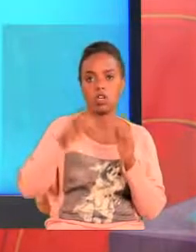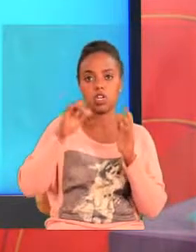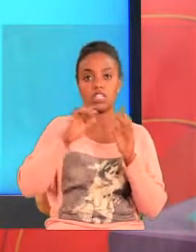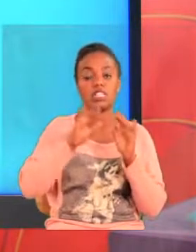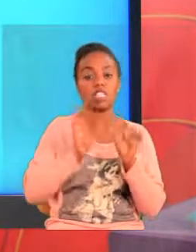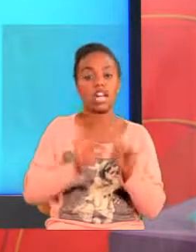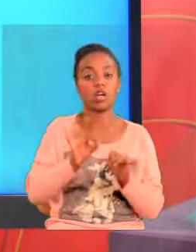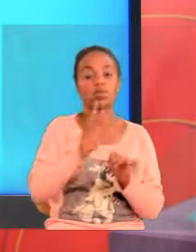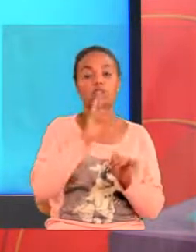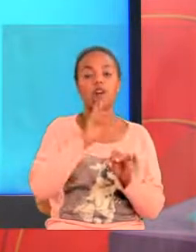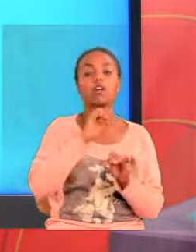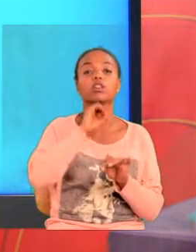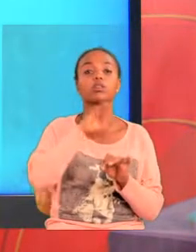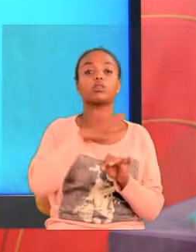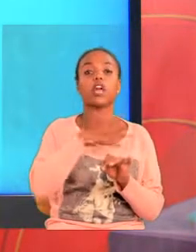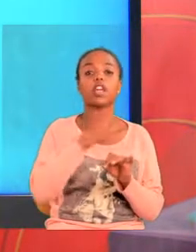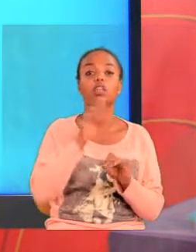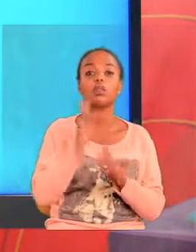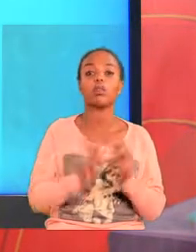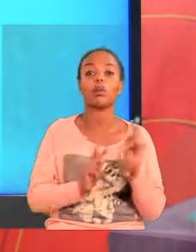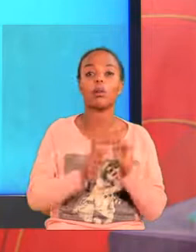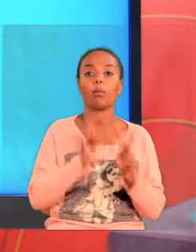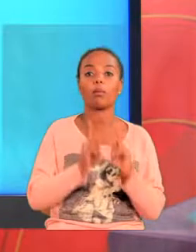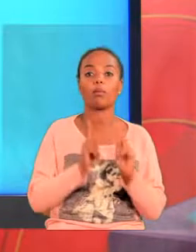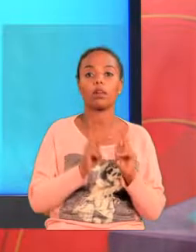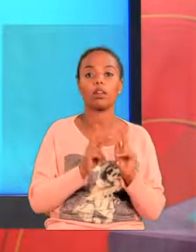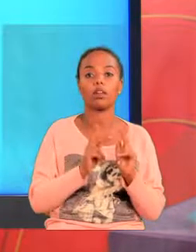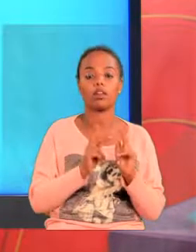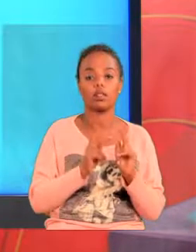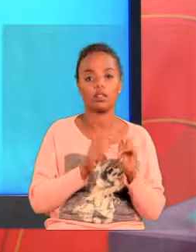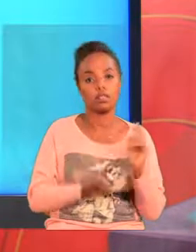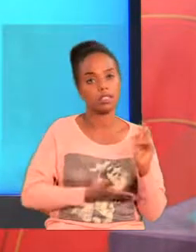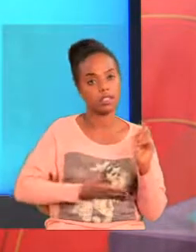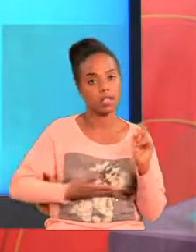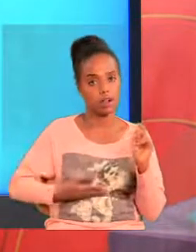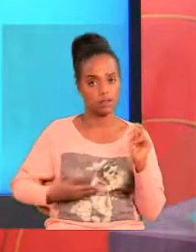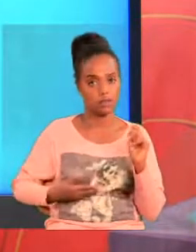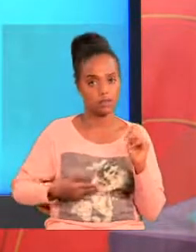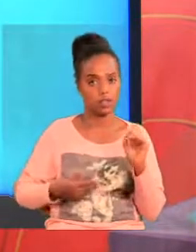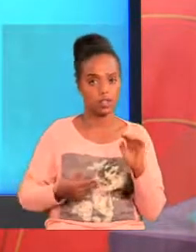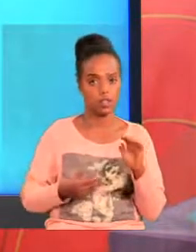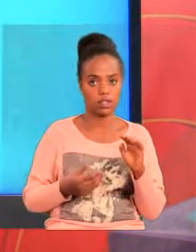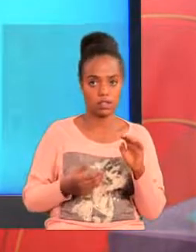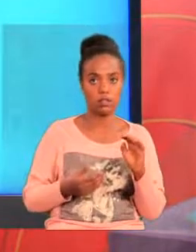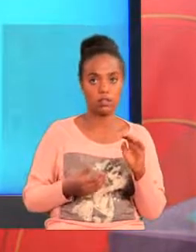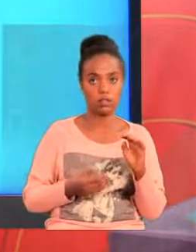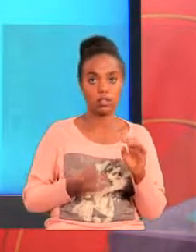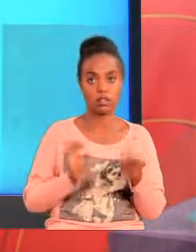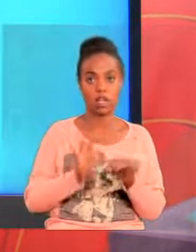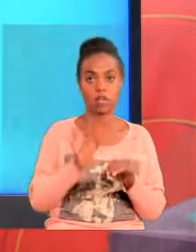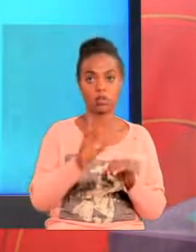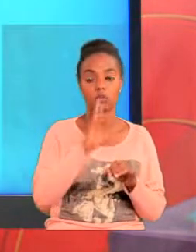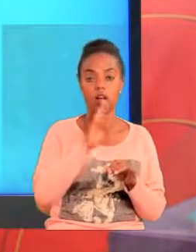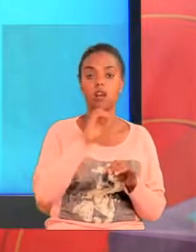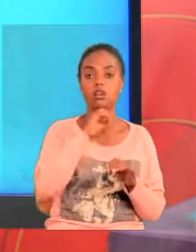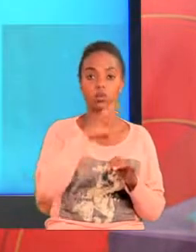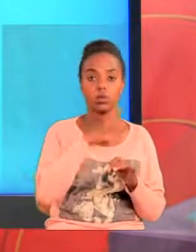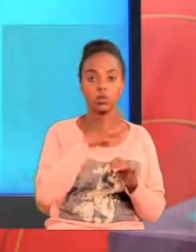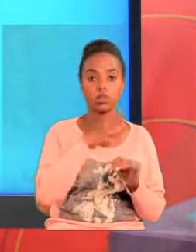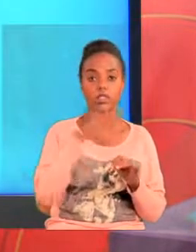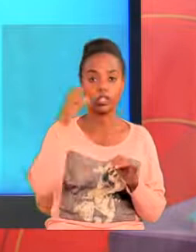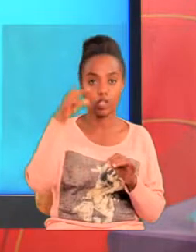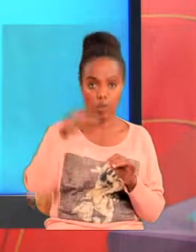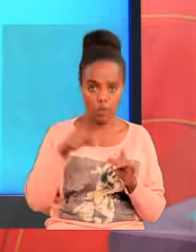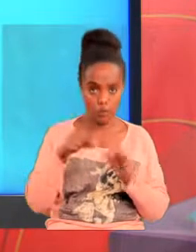ruined and the people will starve. Therefore, here the crops are ruined as this